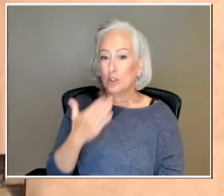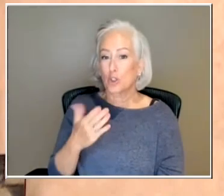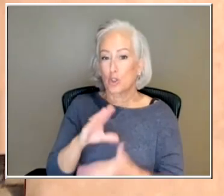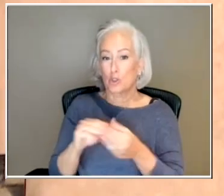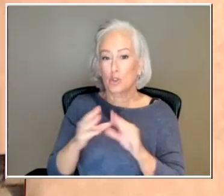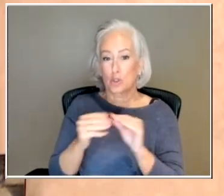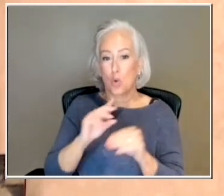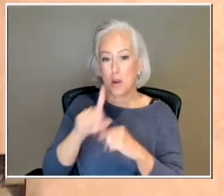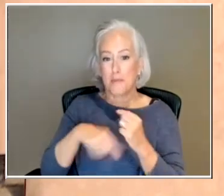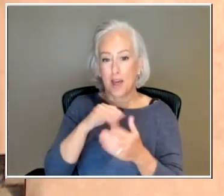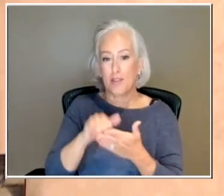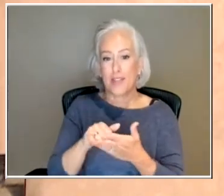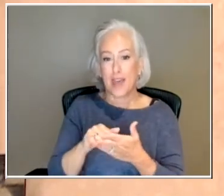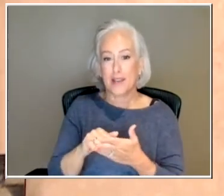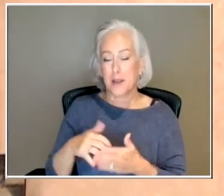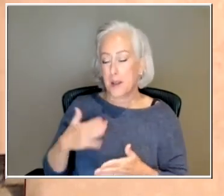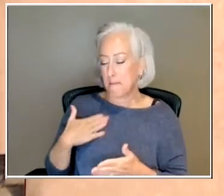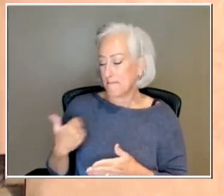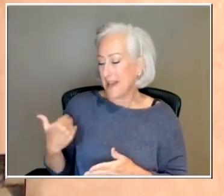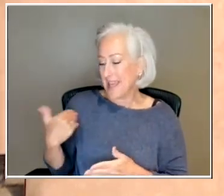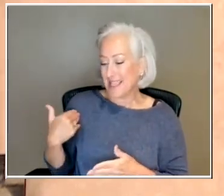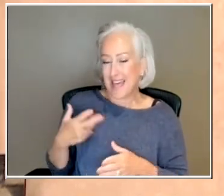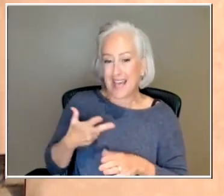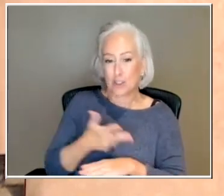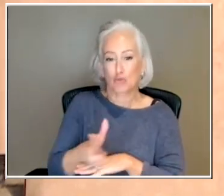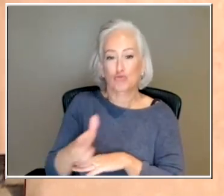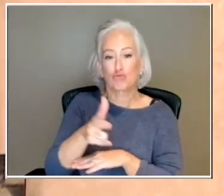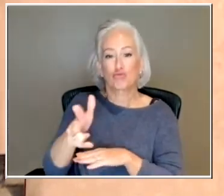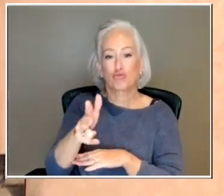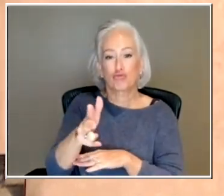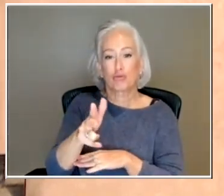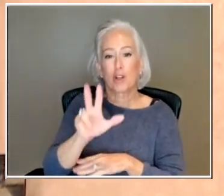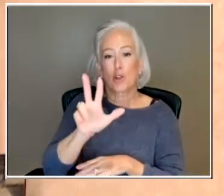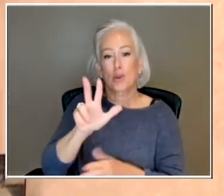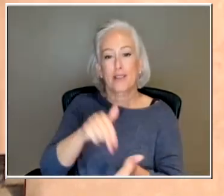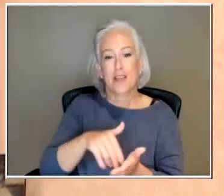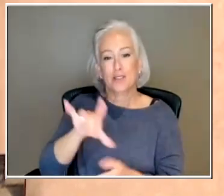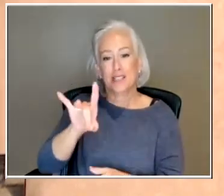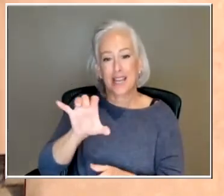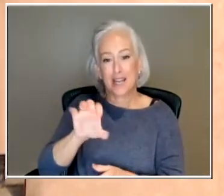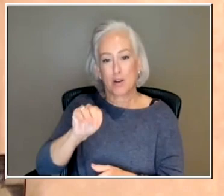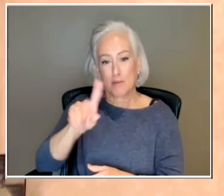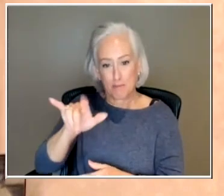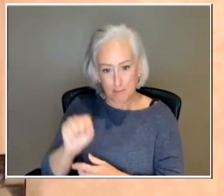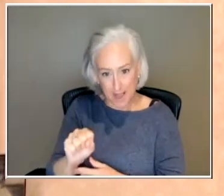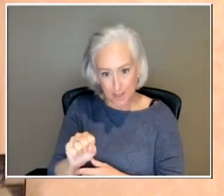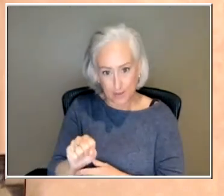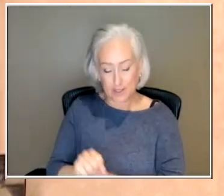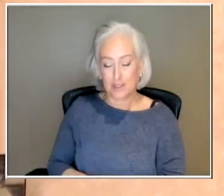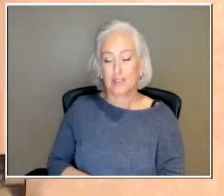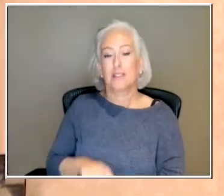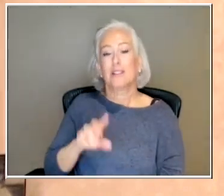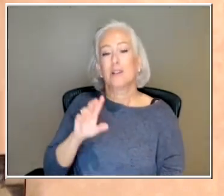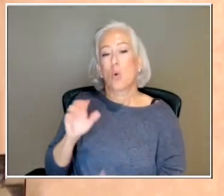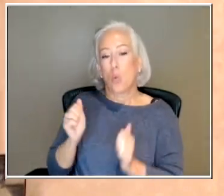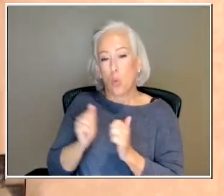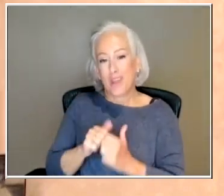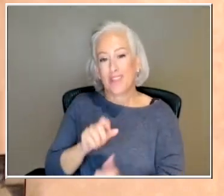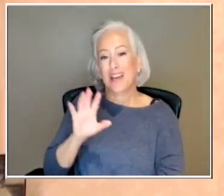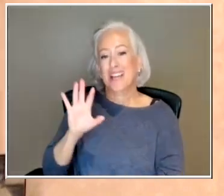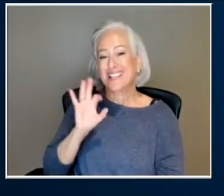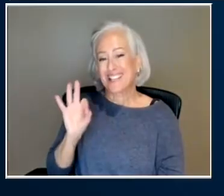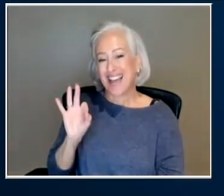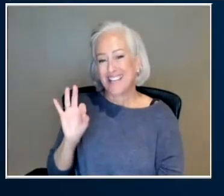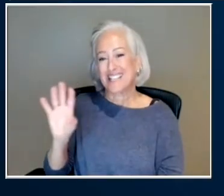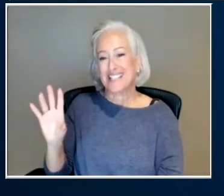it. And my last ride was across the country. It was 3,800 miles and 97-year-old motorcycle. You saw it in some of the photos. I want to see those pictures. Can we